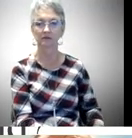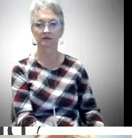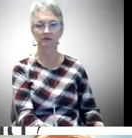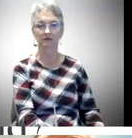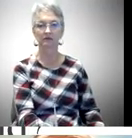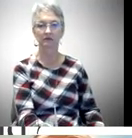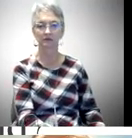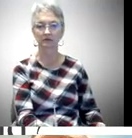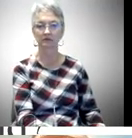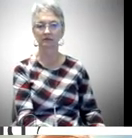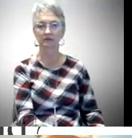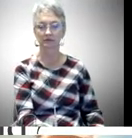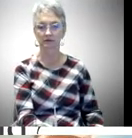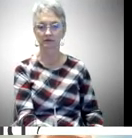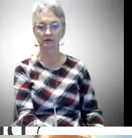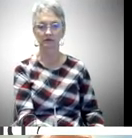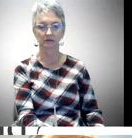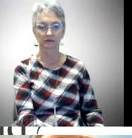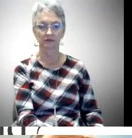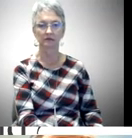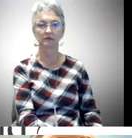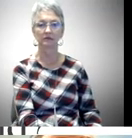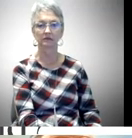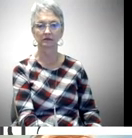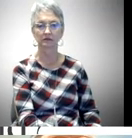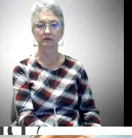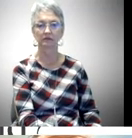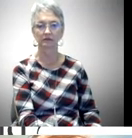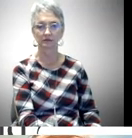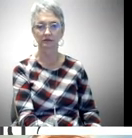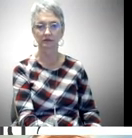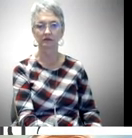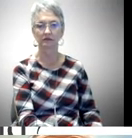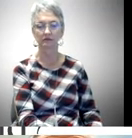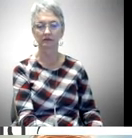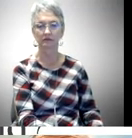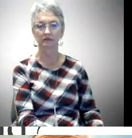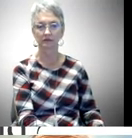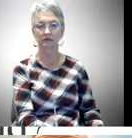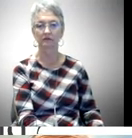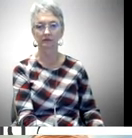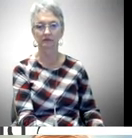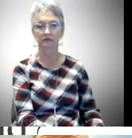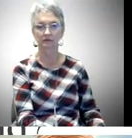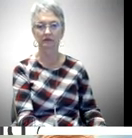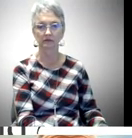supported decision-making agreement. And if the person doesn't have a release signed by the person with a disability, they can't get the records.